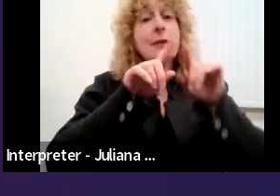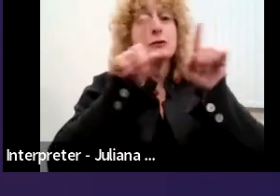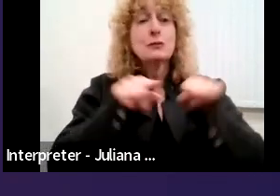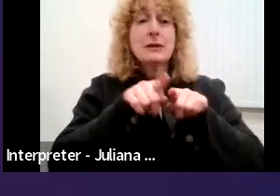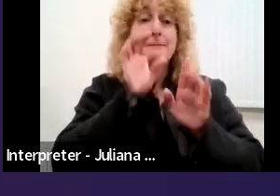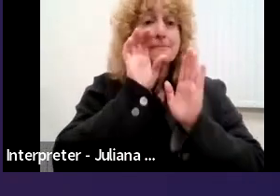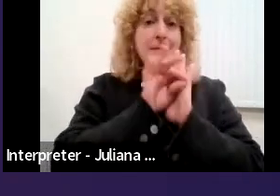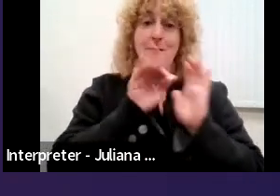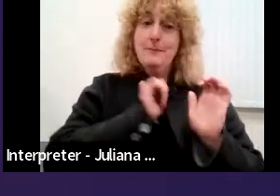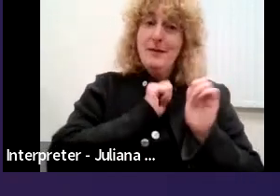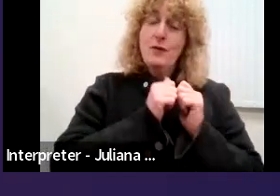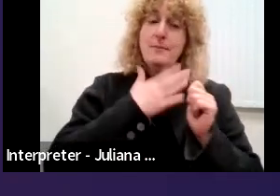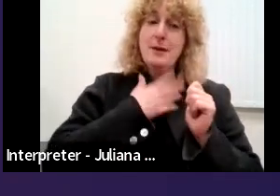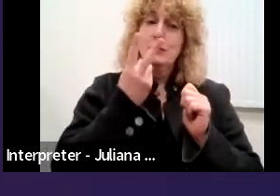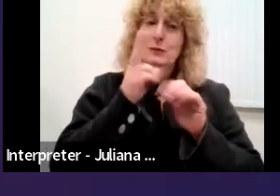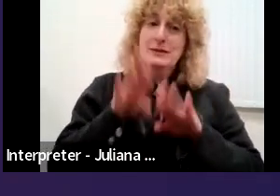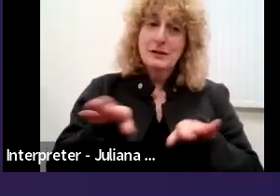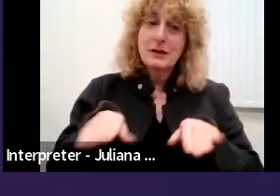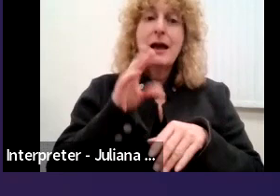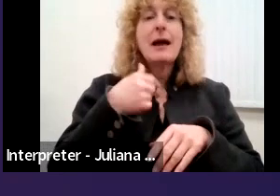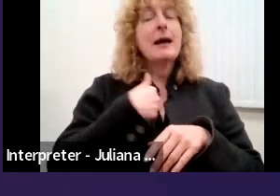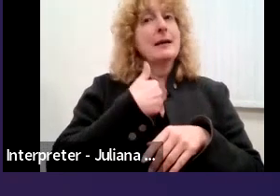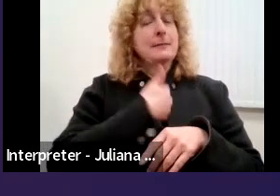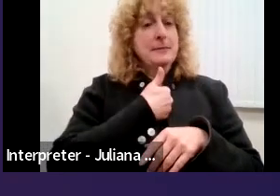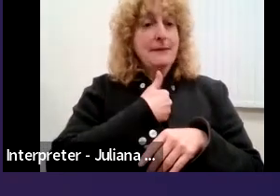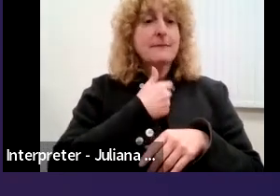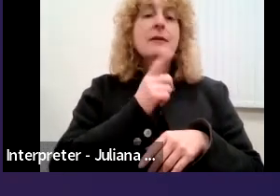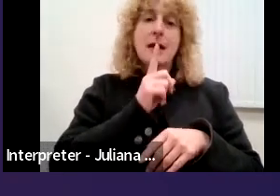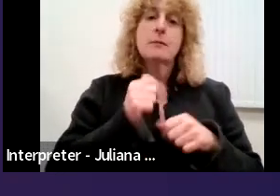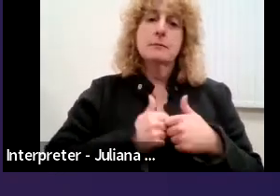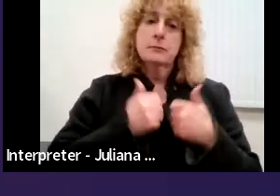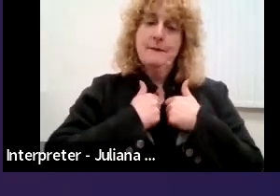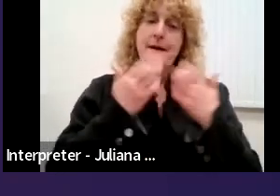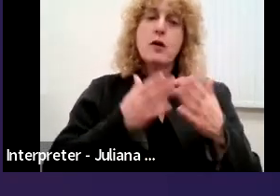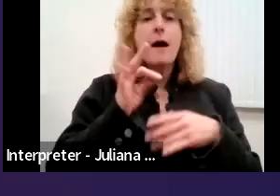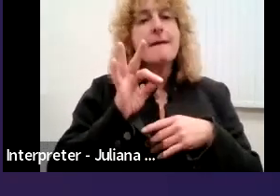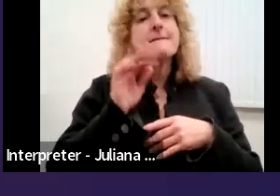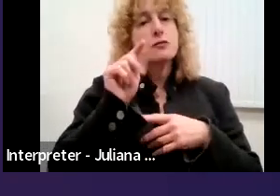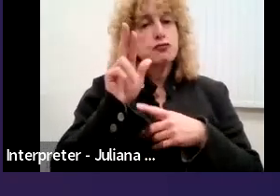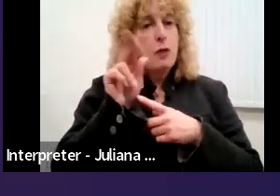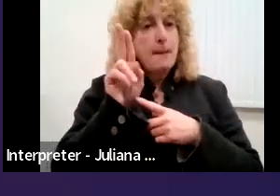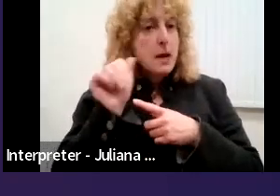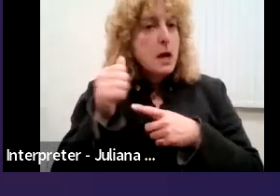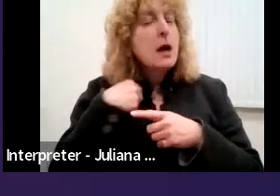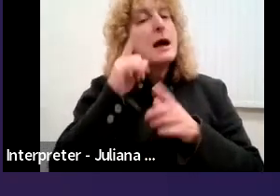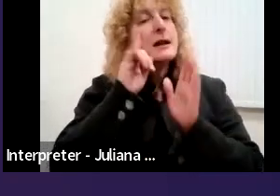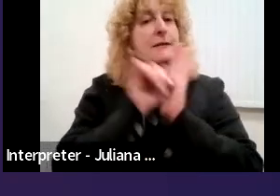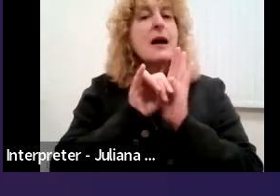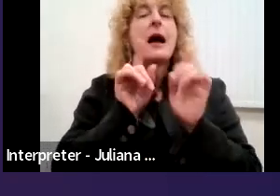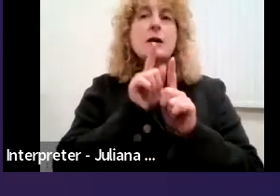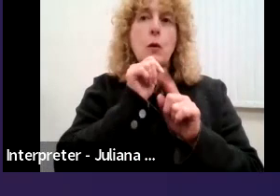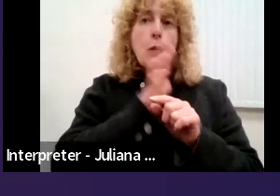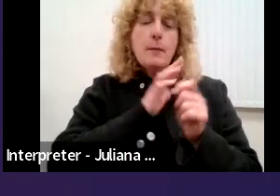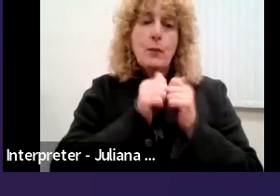myself and my 2 children, and I myself am a survivor of trauma, and I identify as a woman with a